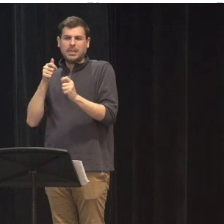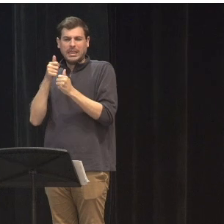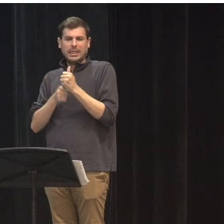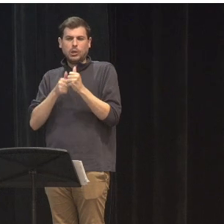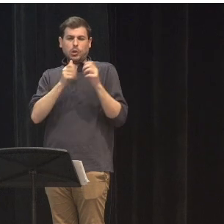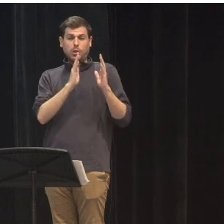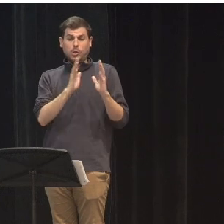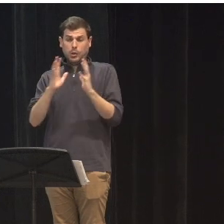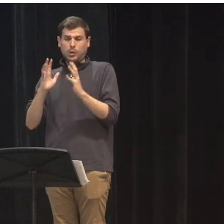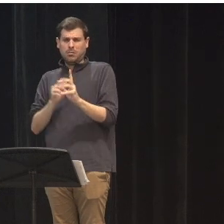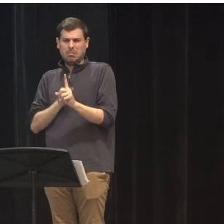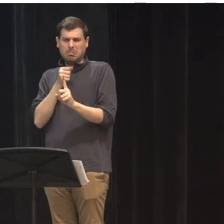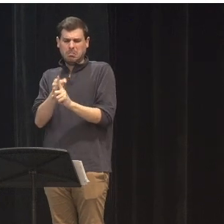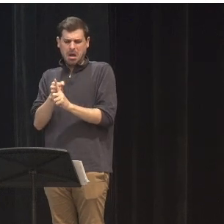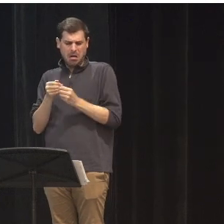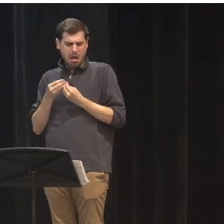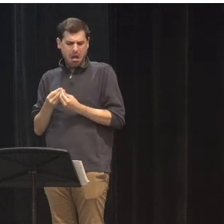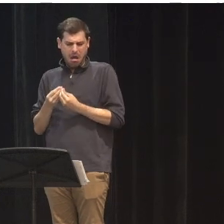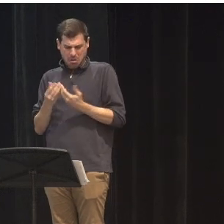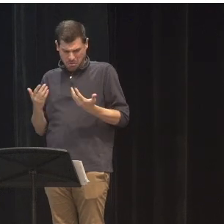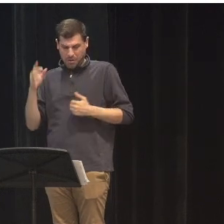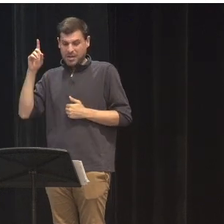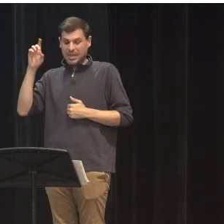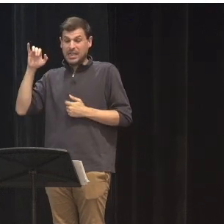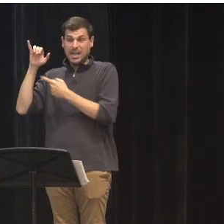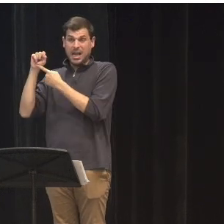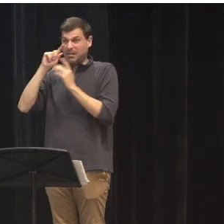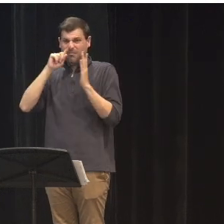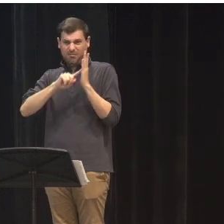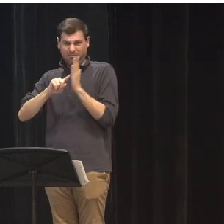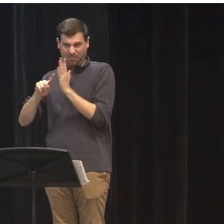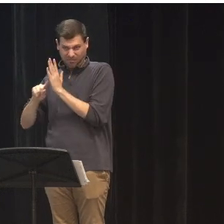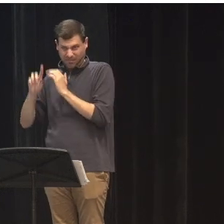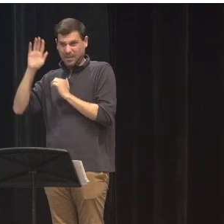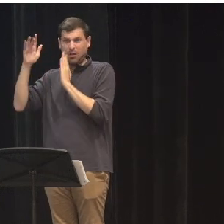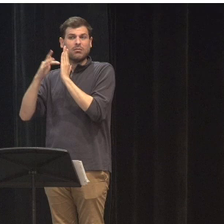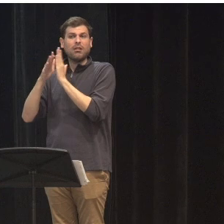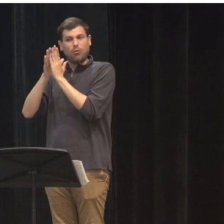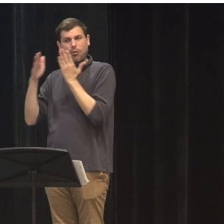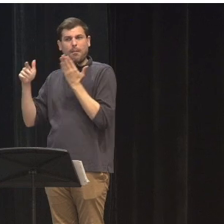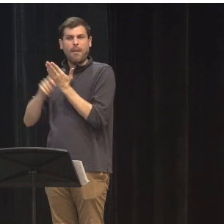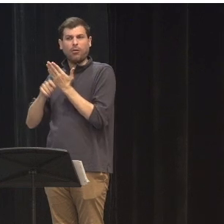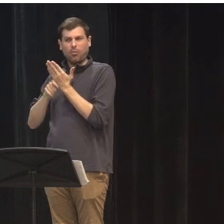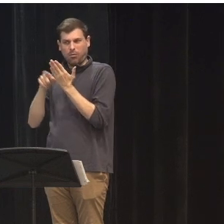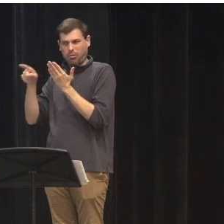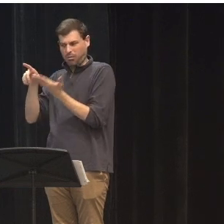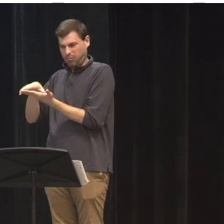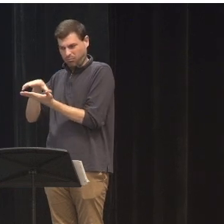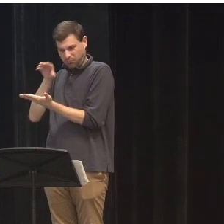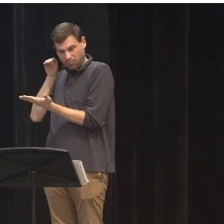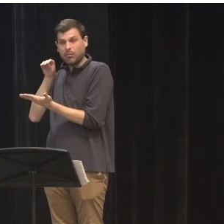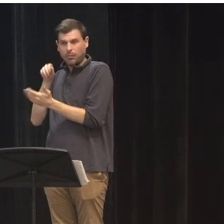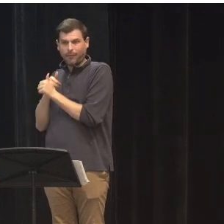disclosed in a snapshot way. We use the SEQR technical manual as our guide in these analyses.